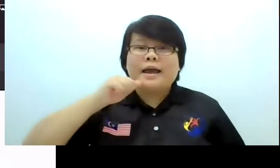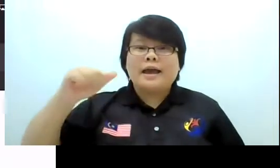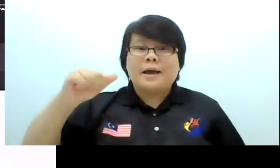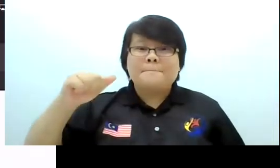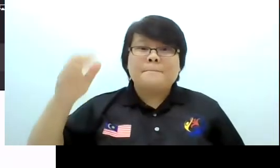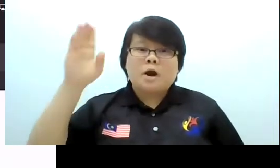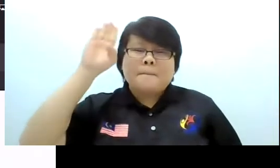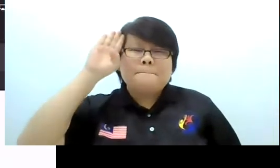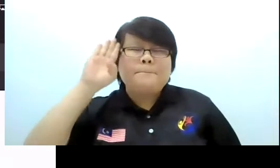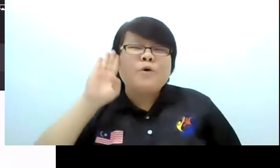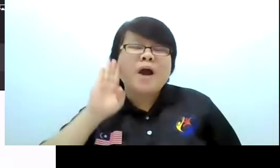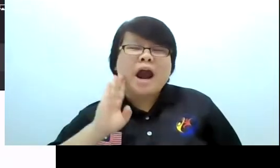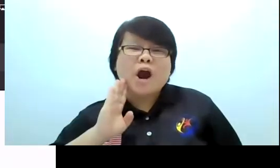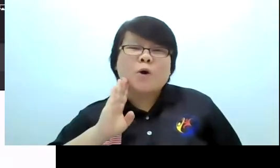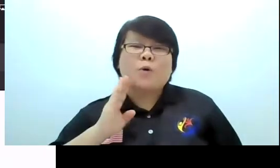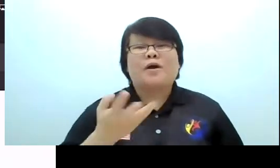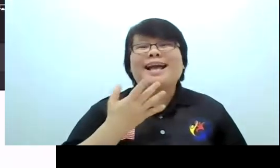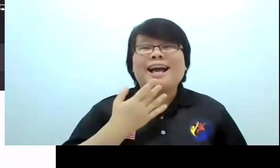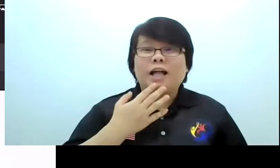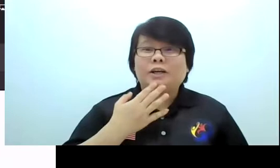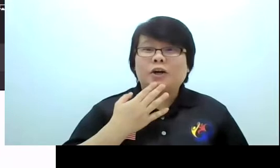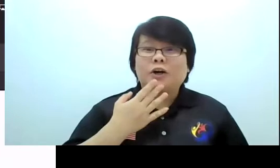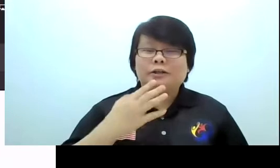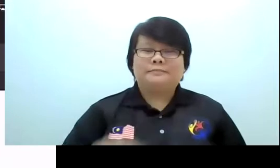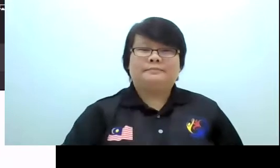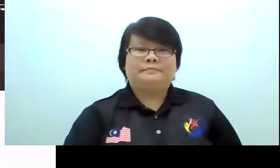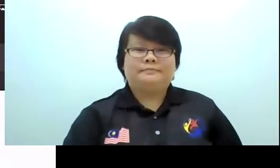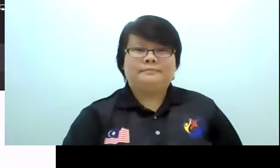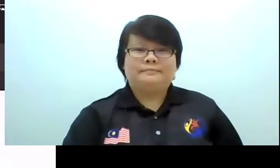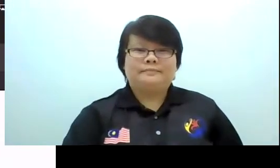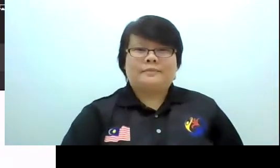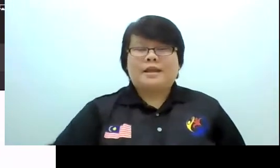I am brown color.